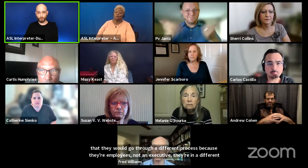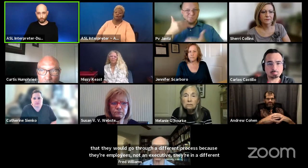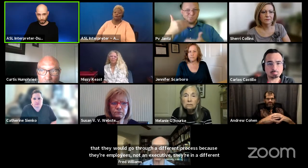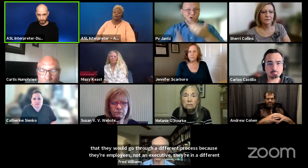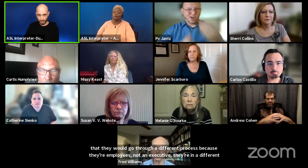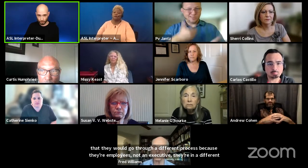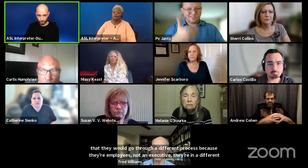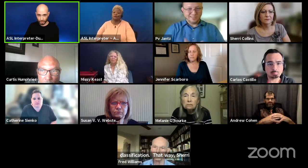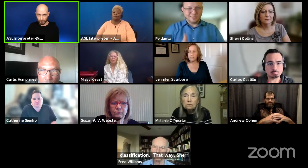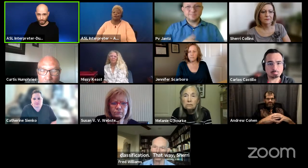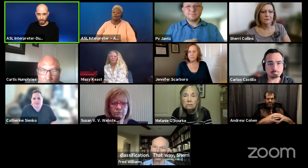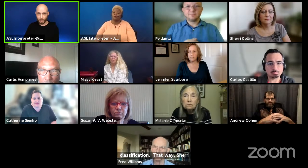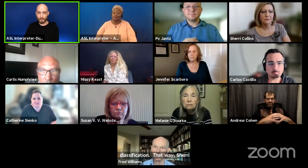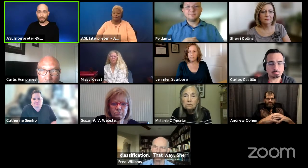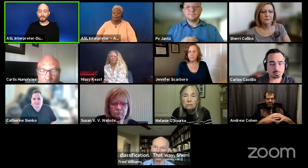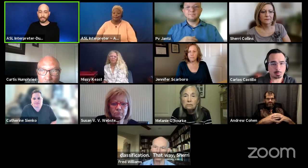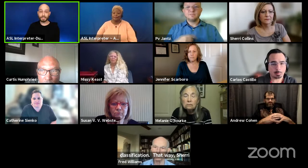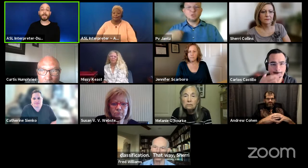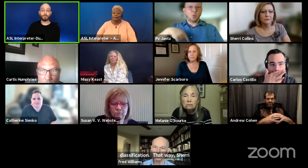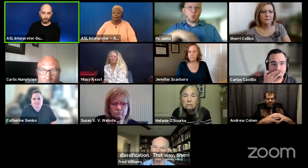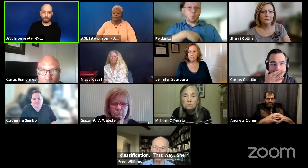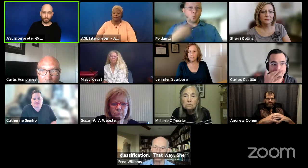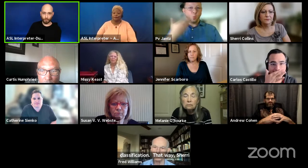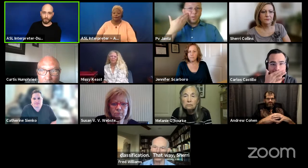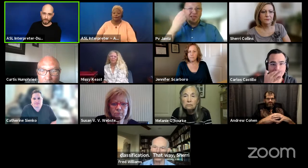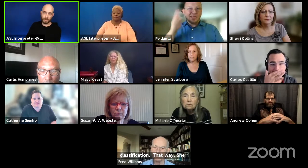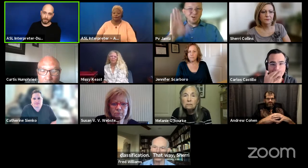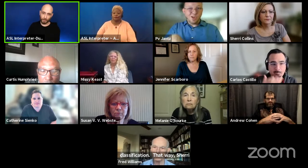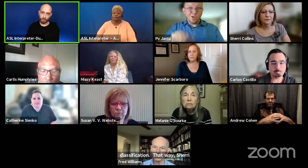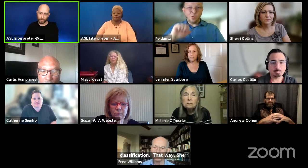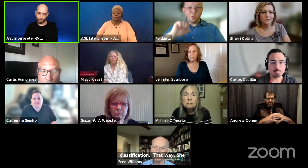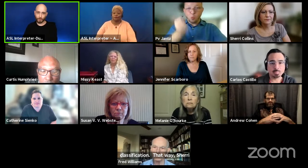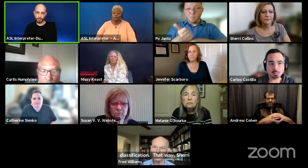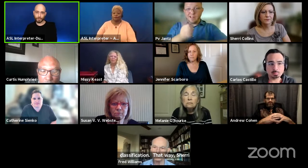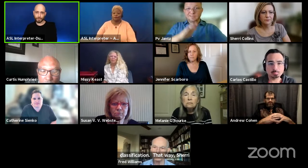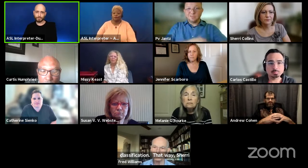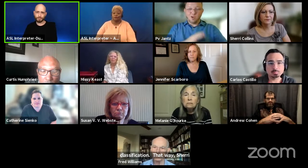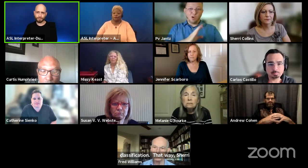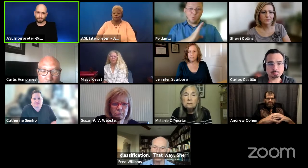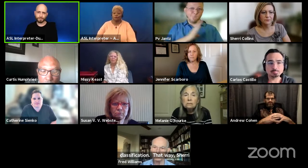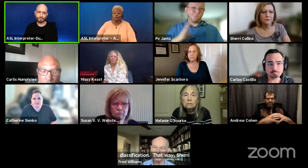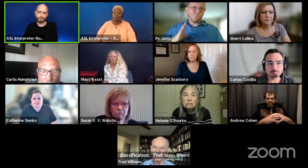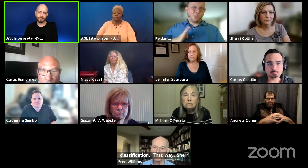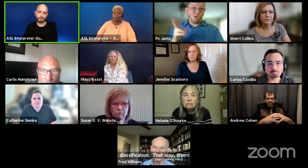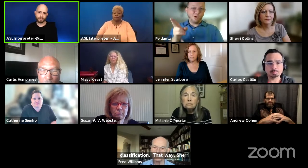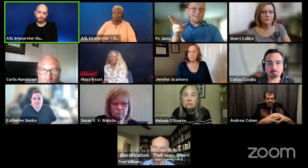and a performance increase that's separate from the other increases.